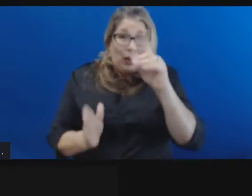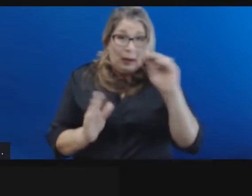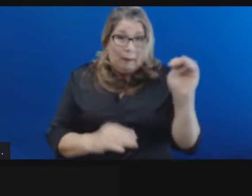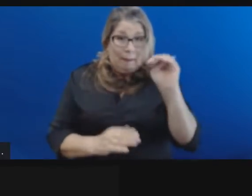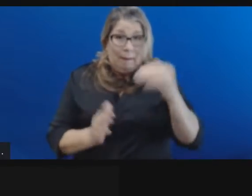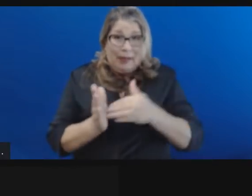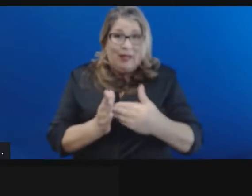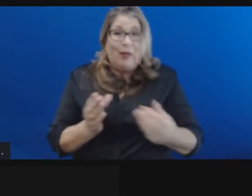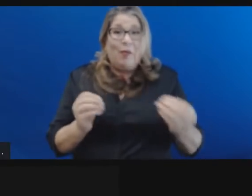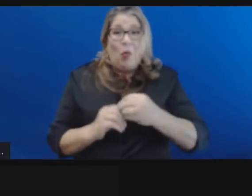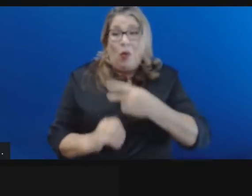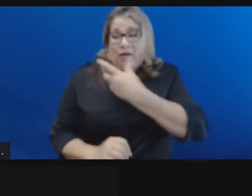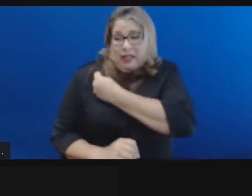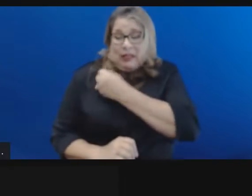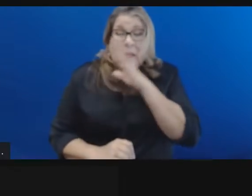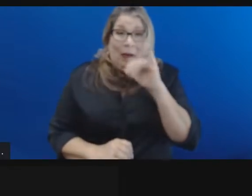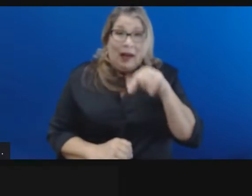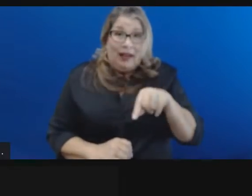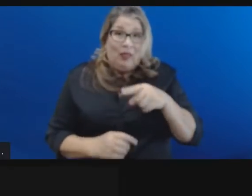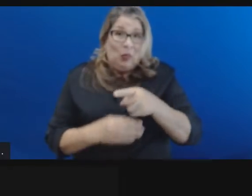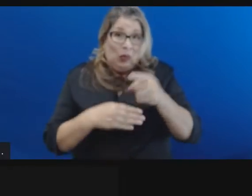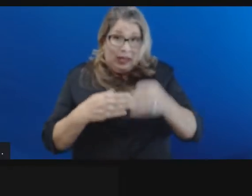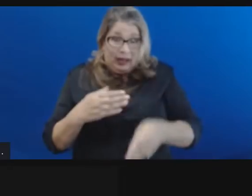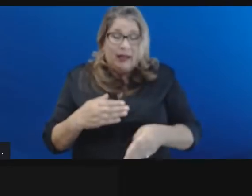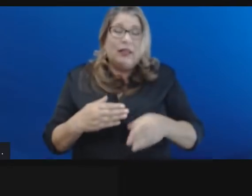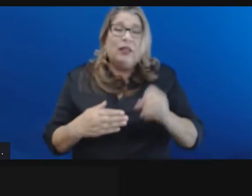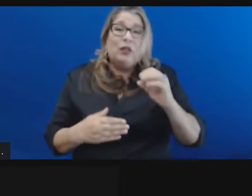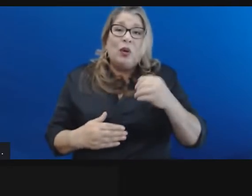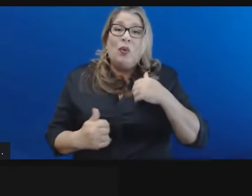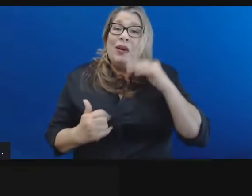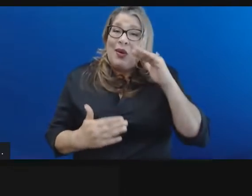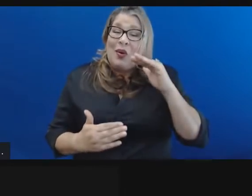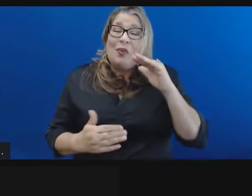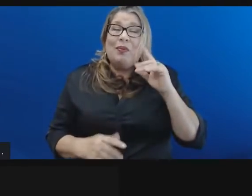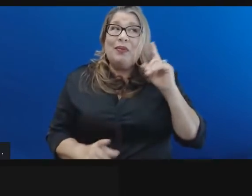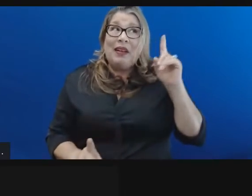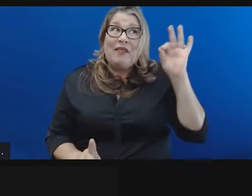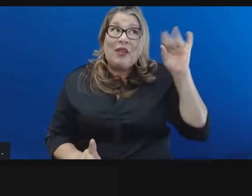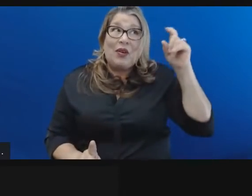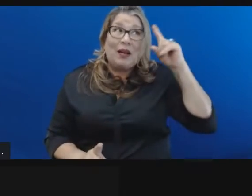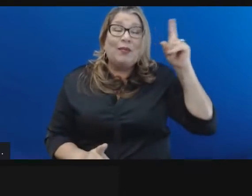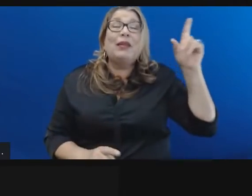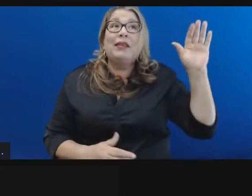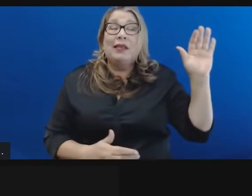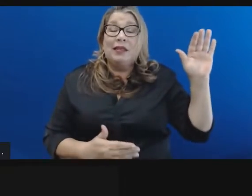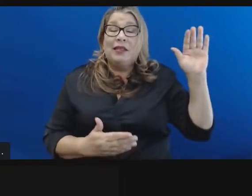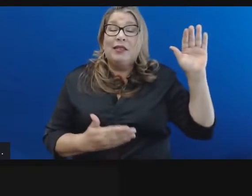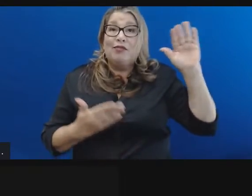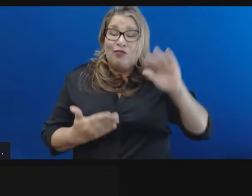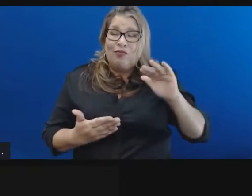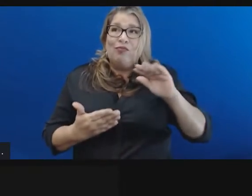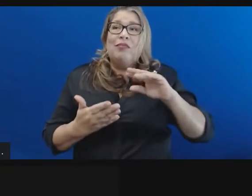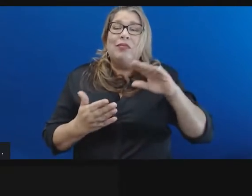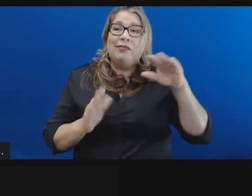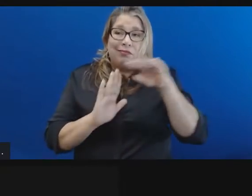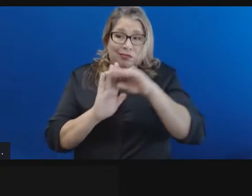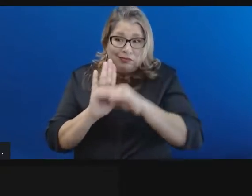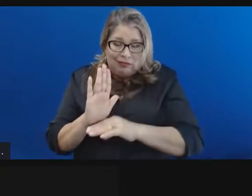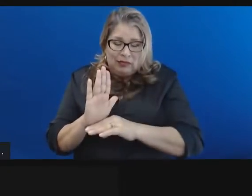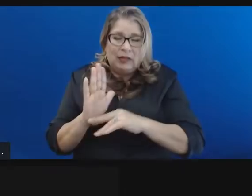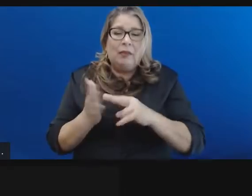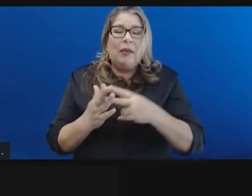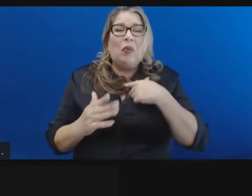weekend, that we will be able to use this tool from the federal government successfully to get through vaccinating the